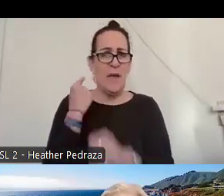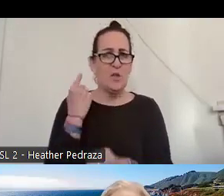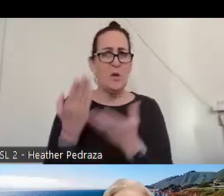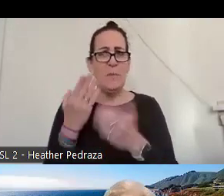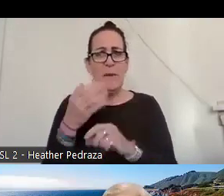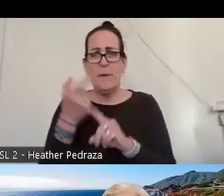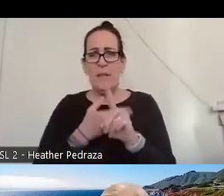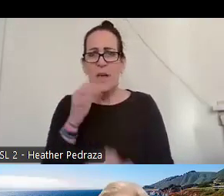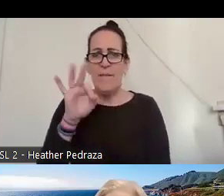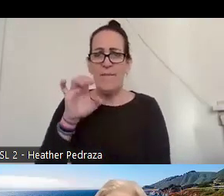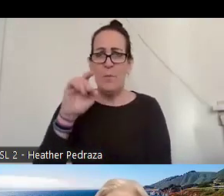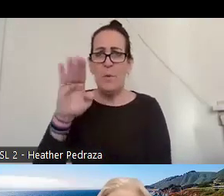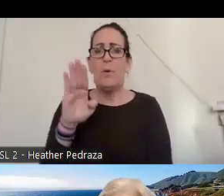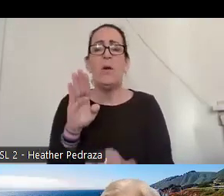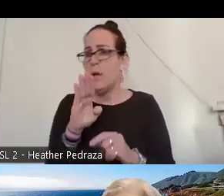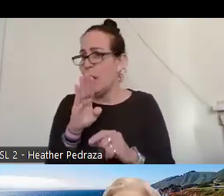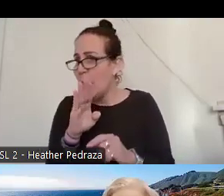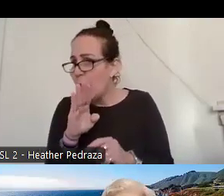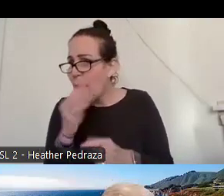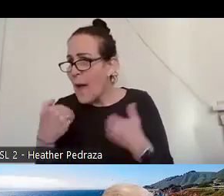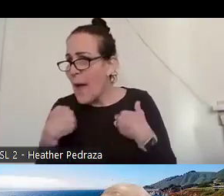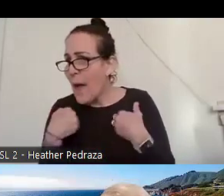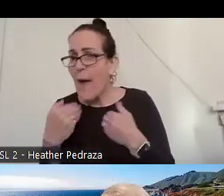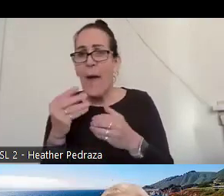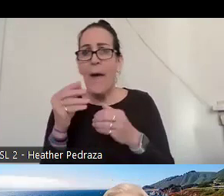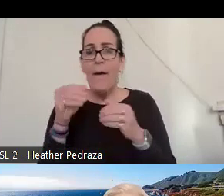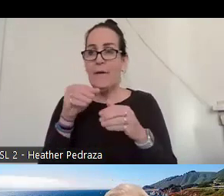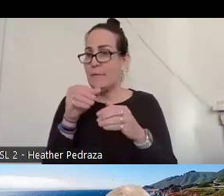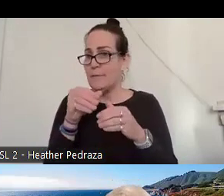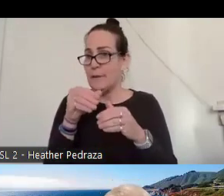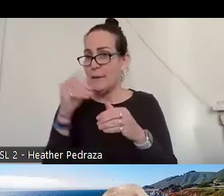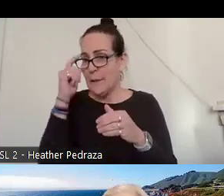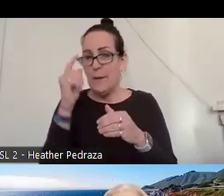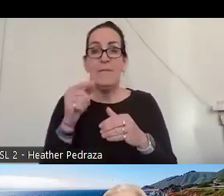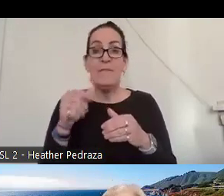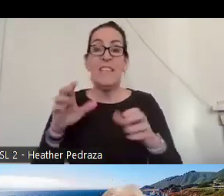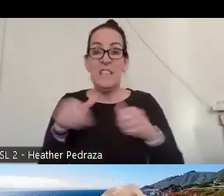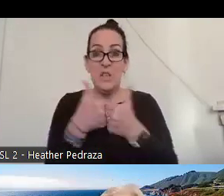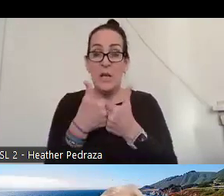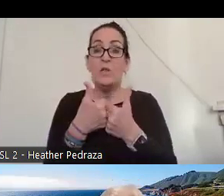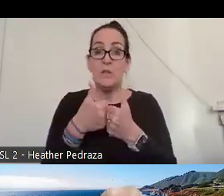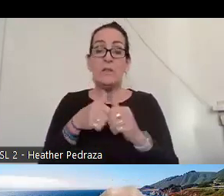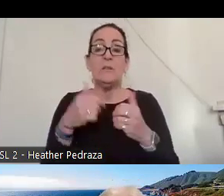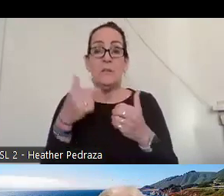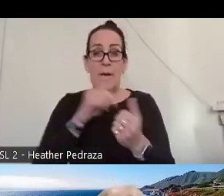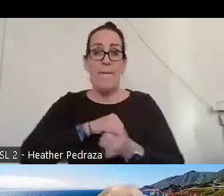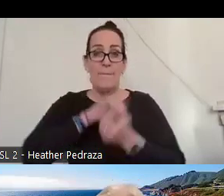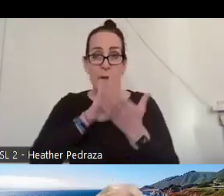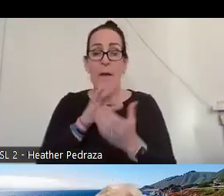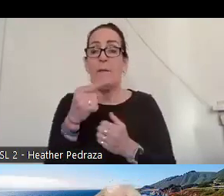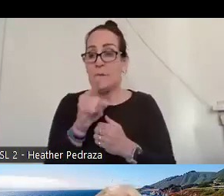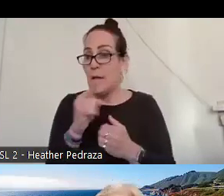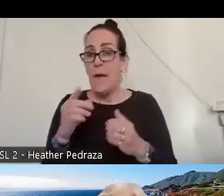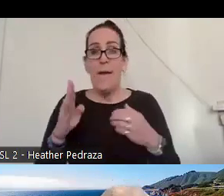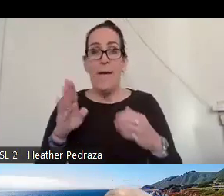where we had a caregiver who came and spoke about the challenges that she faced finding behavioral health services for